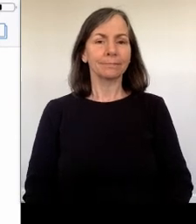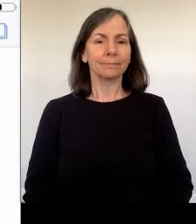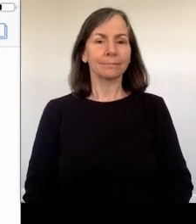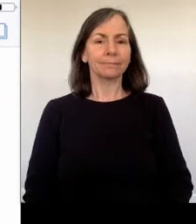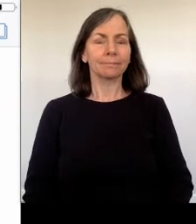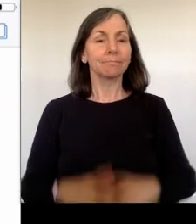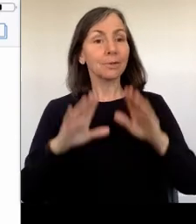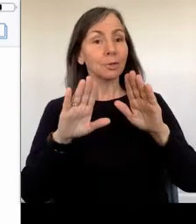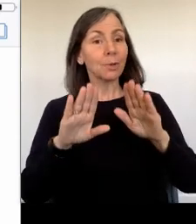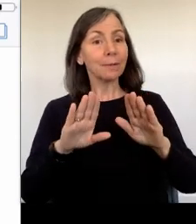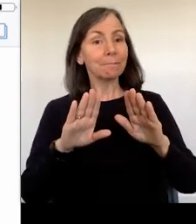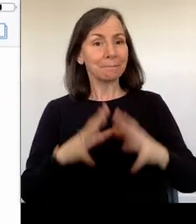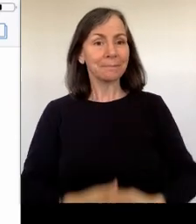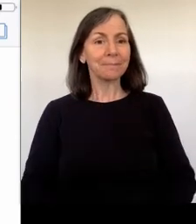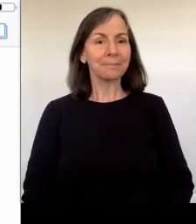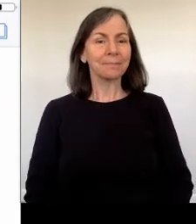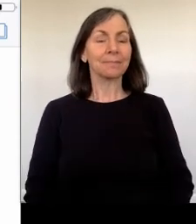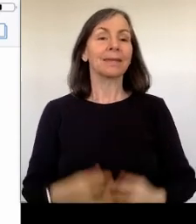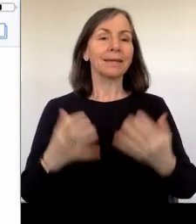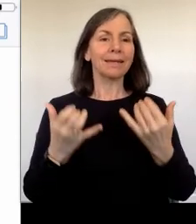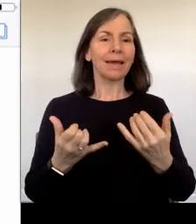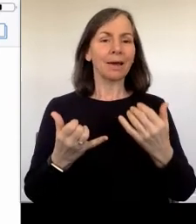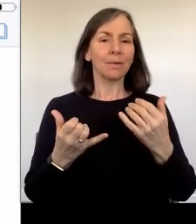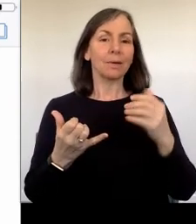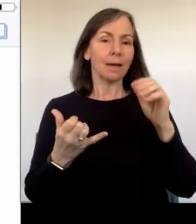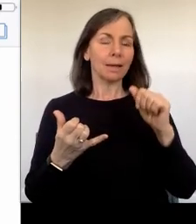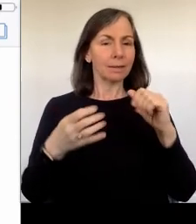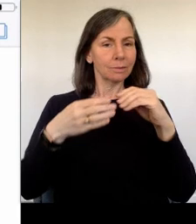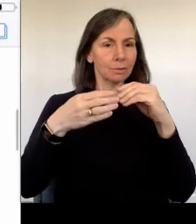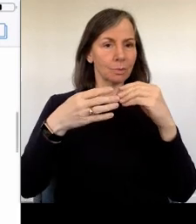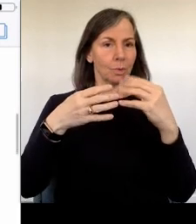Great. Now I can scroll down.